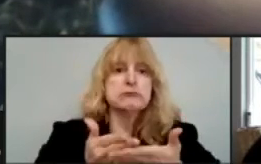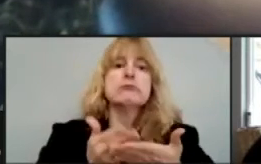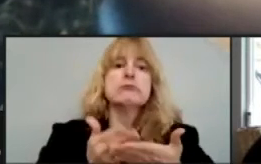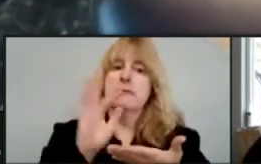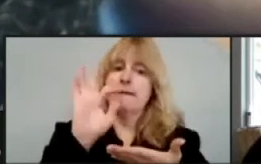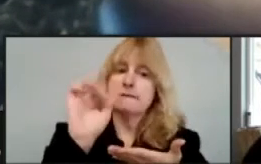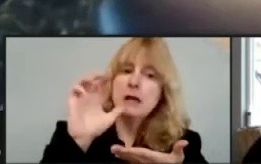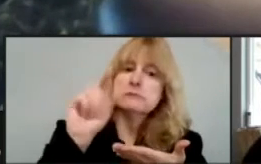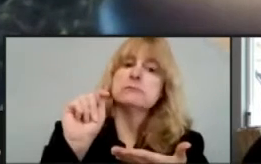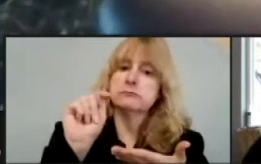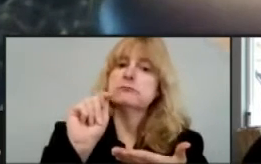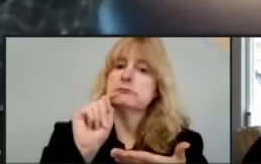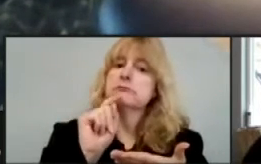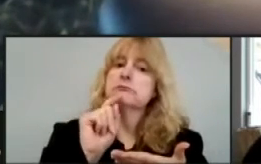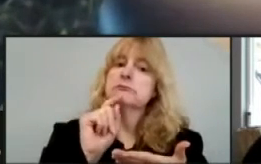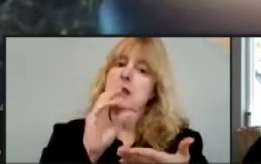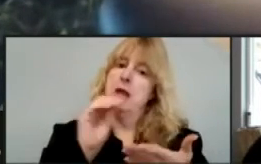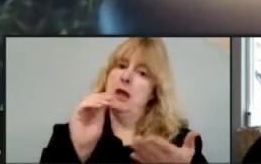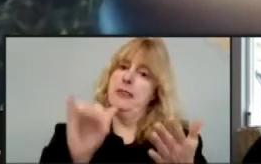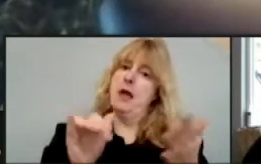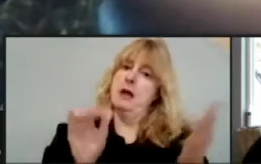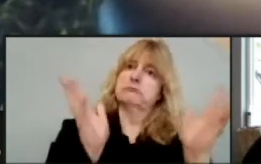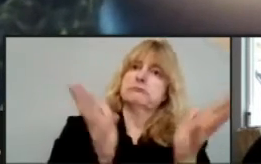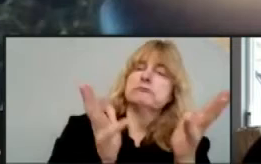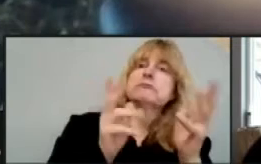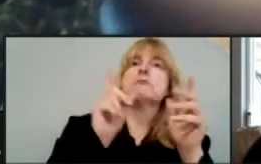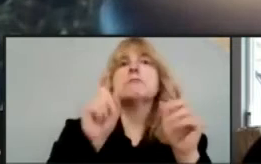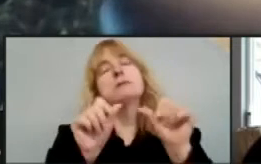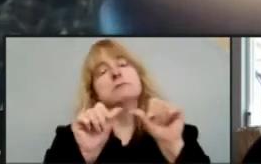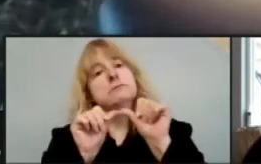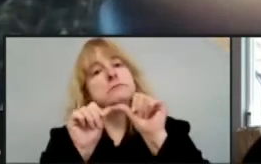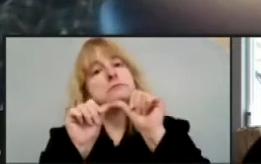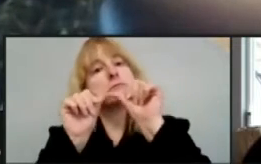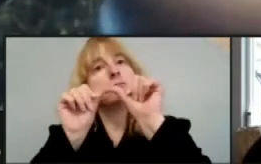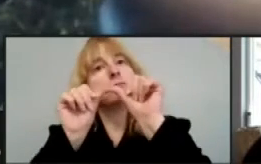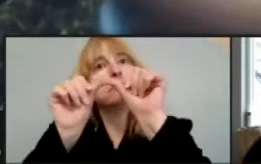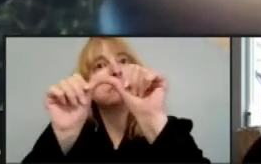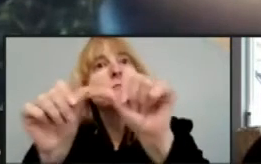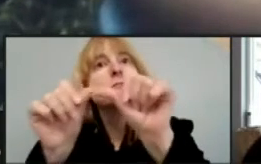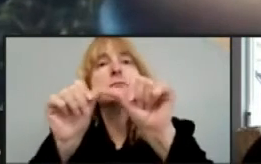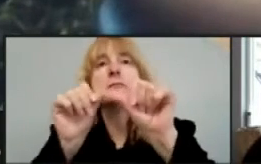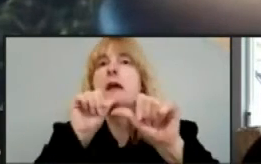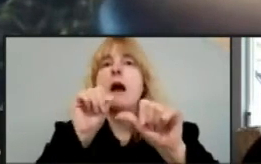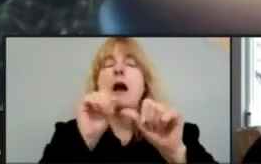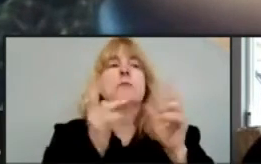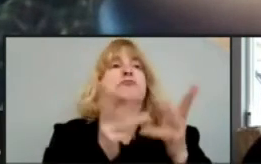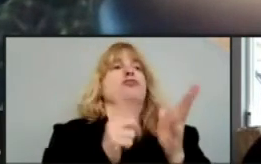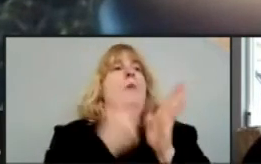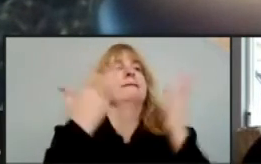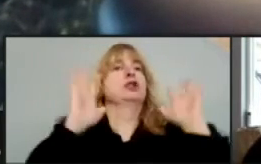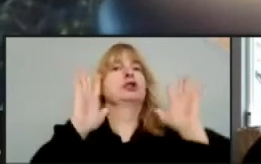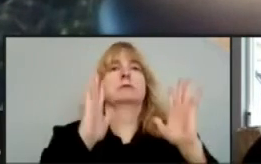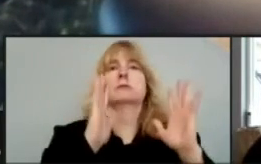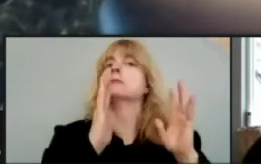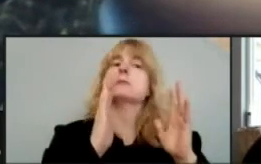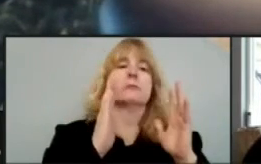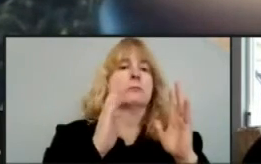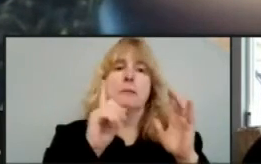The conversation analysis has to be continual. And then finally, I think it needs to move into